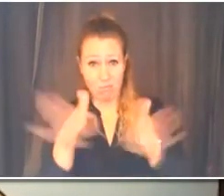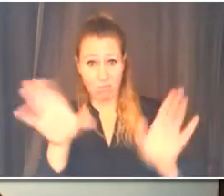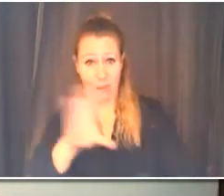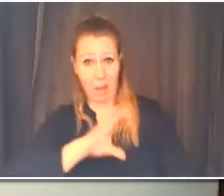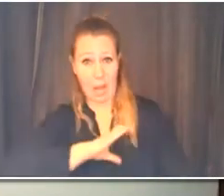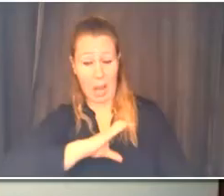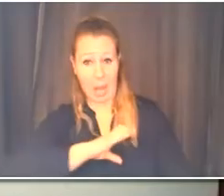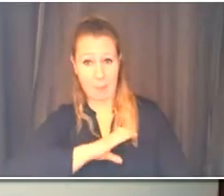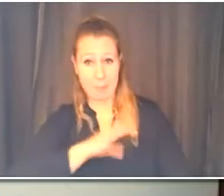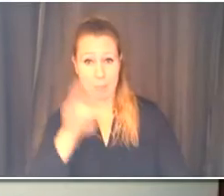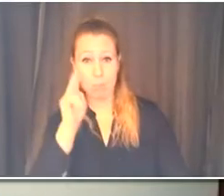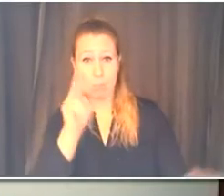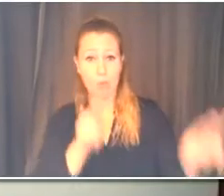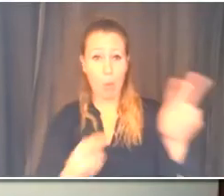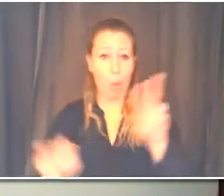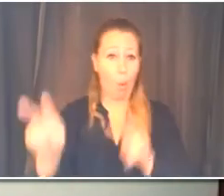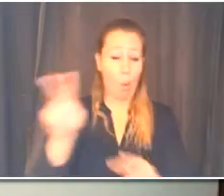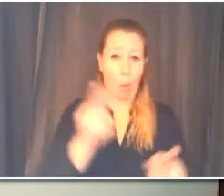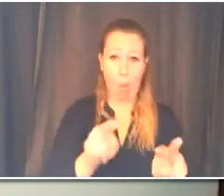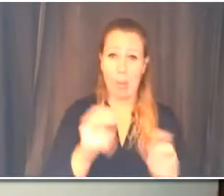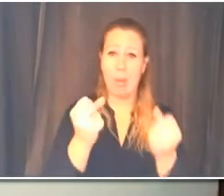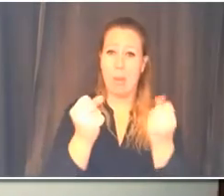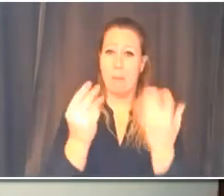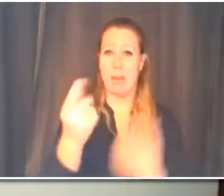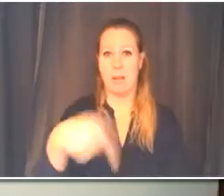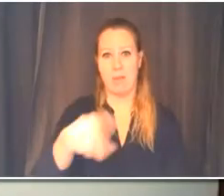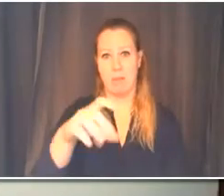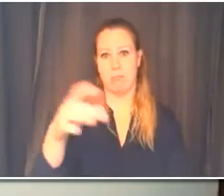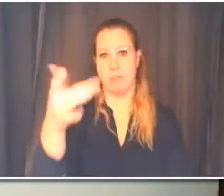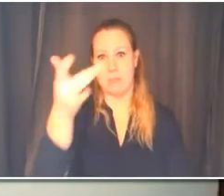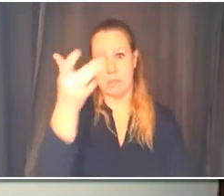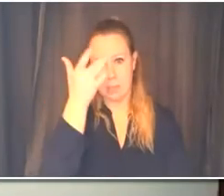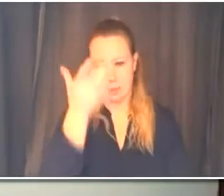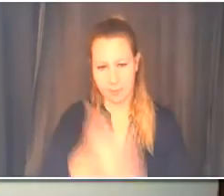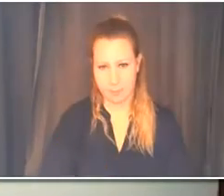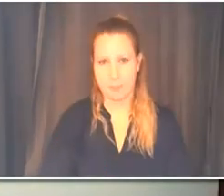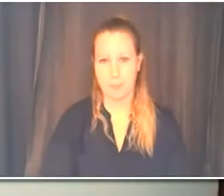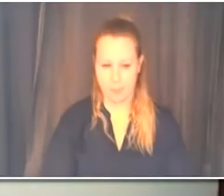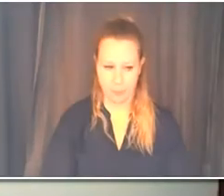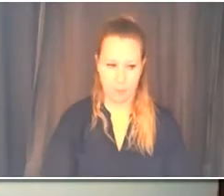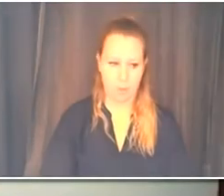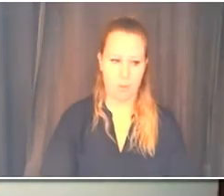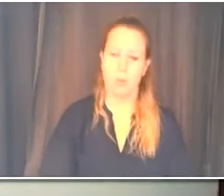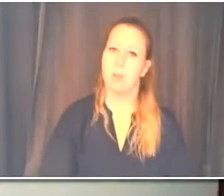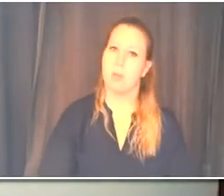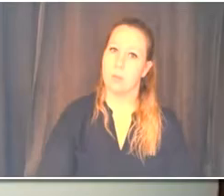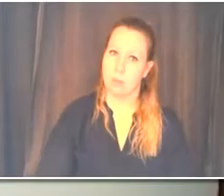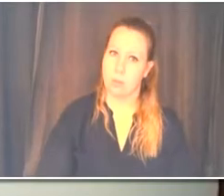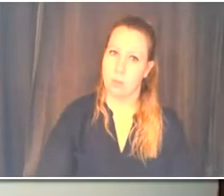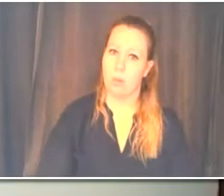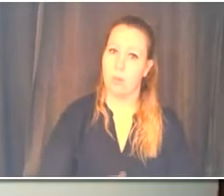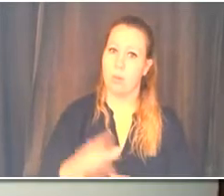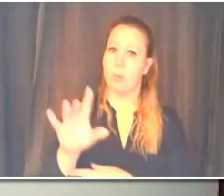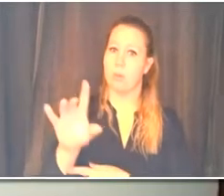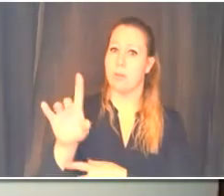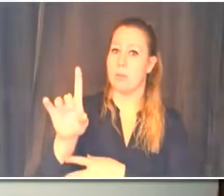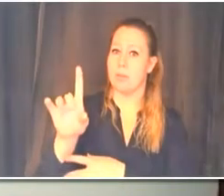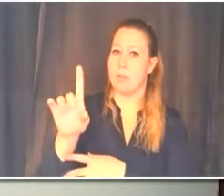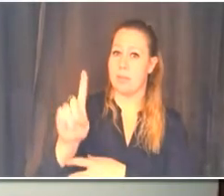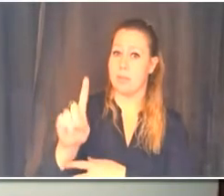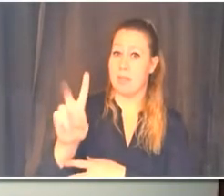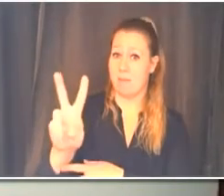PSA and um we are trying to ensure that we have one or two in our units as well so uh by all means if